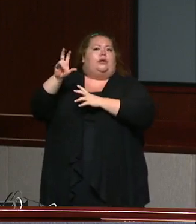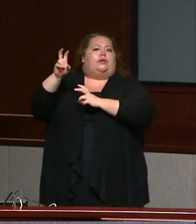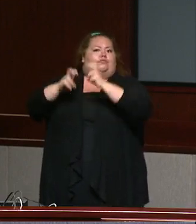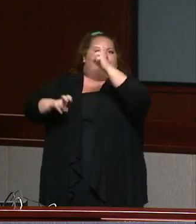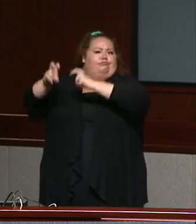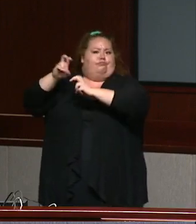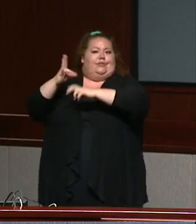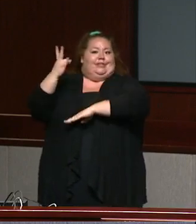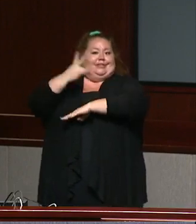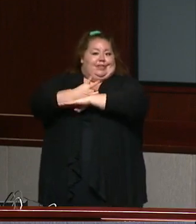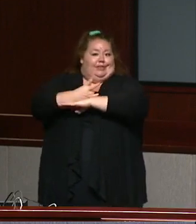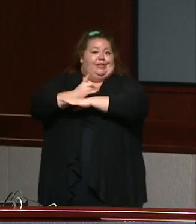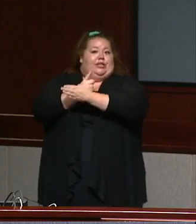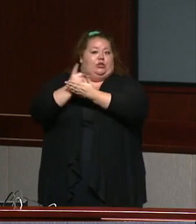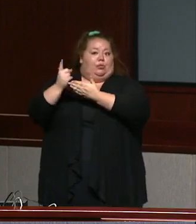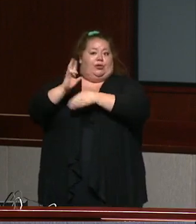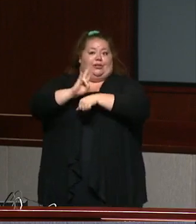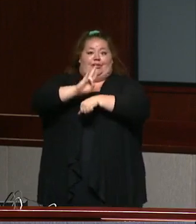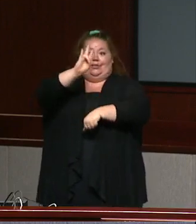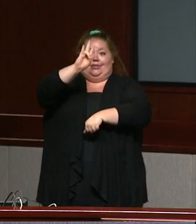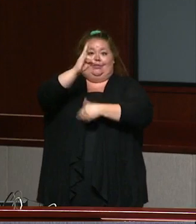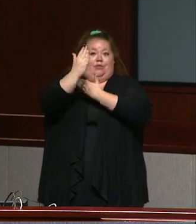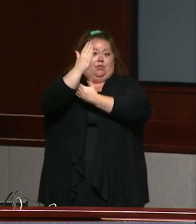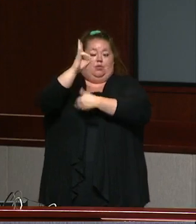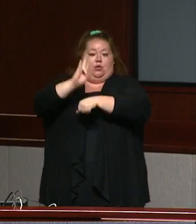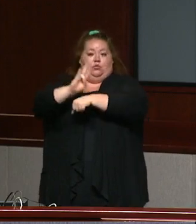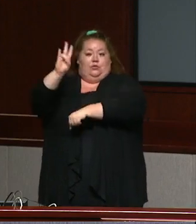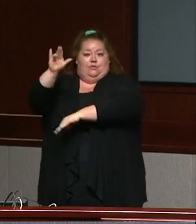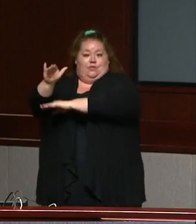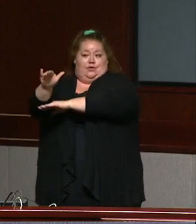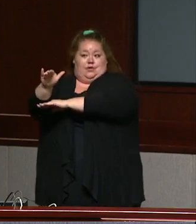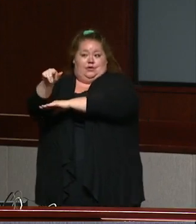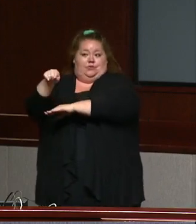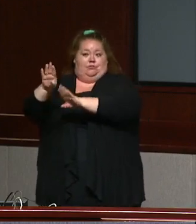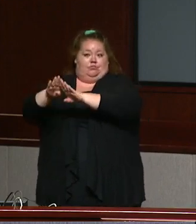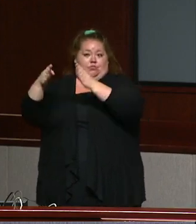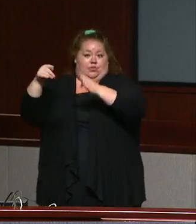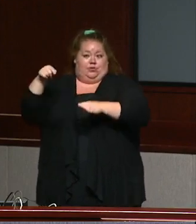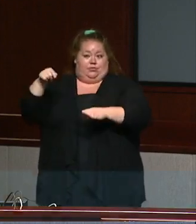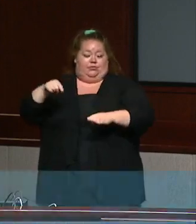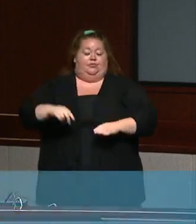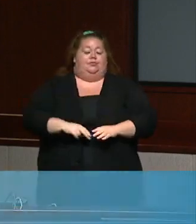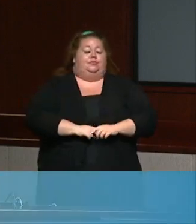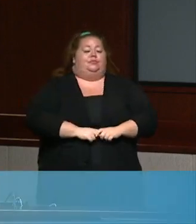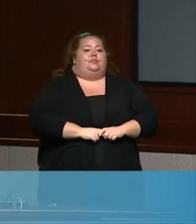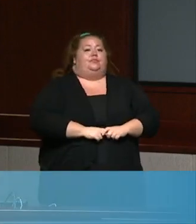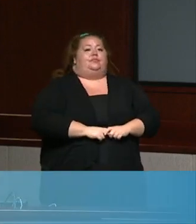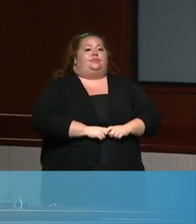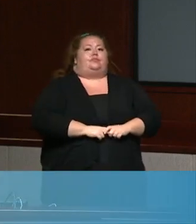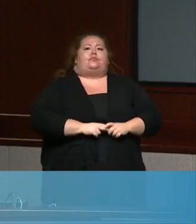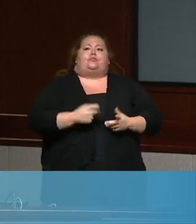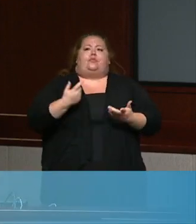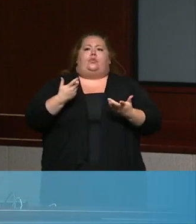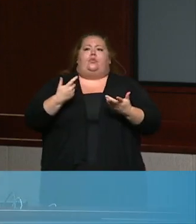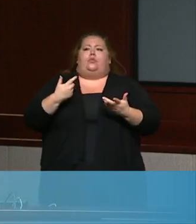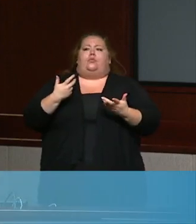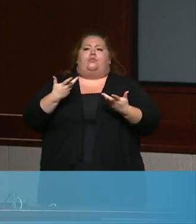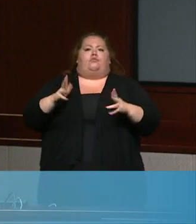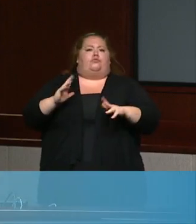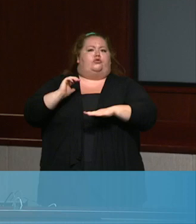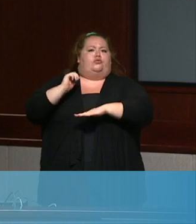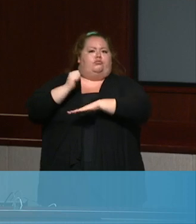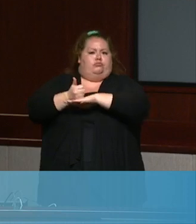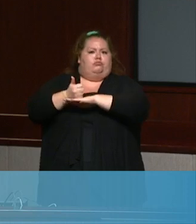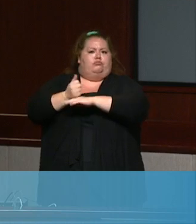days a week from 7 a.m. to 7 p.m. We have actually secured an extension on that site. It was set to close this